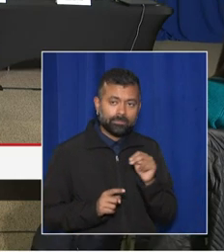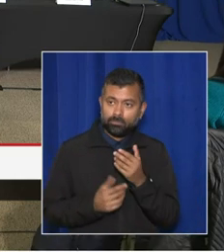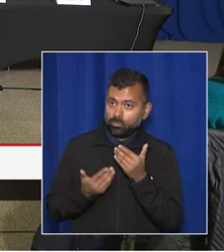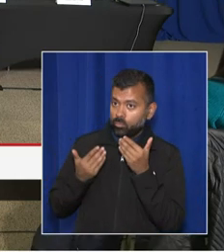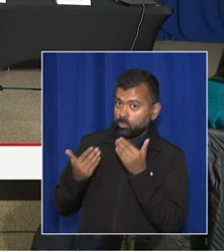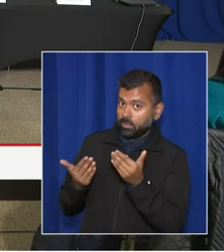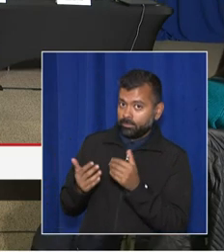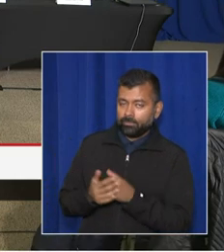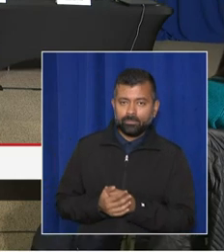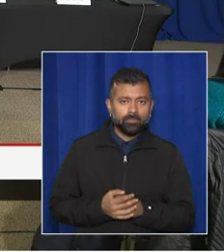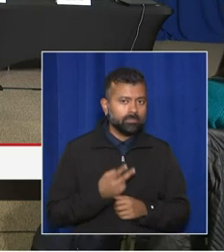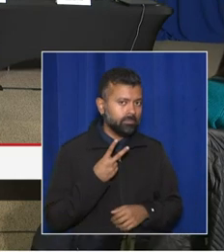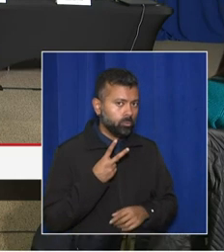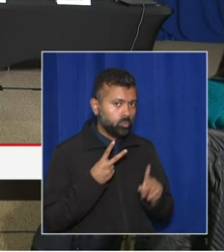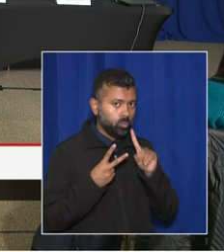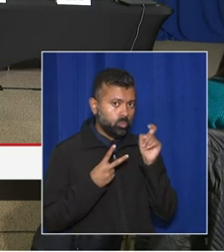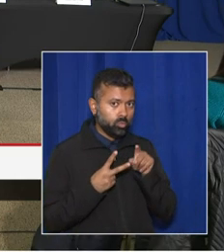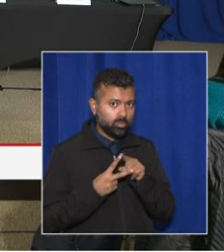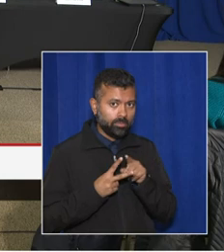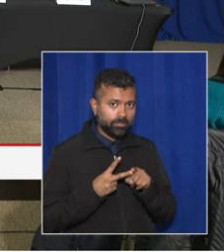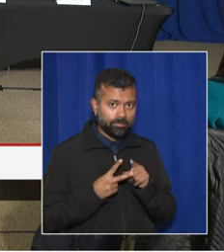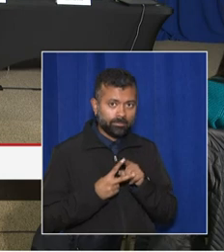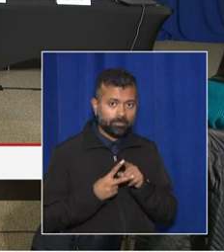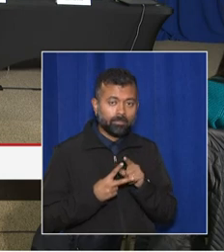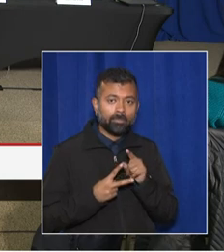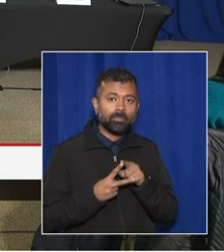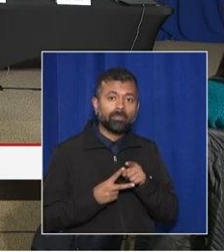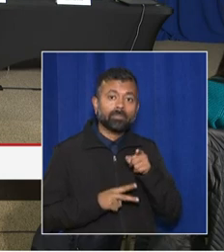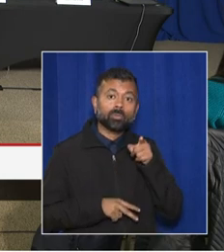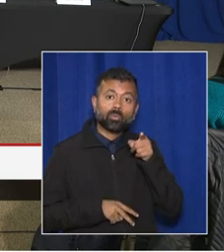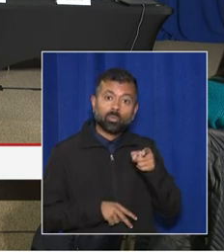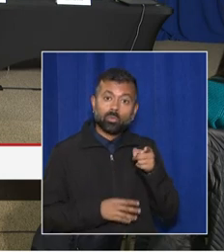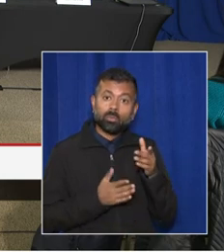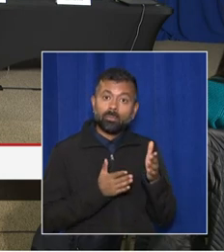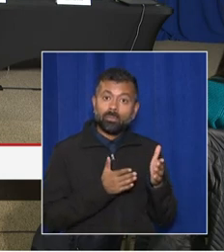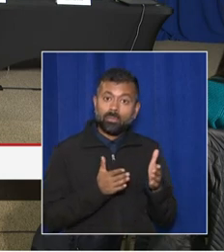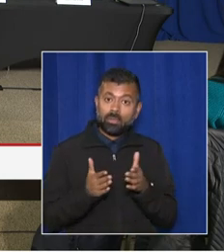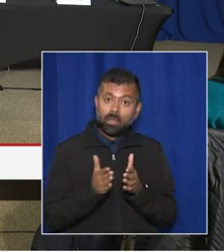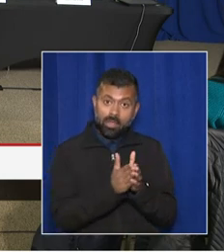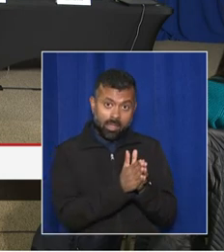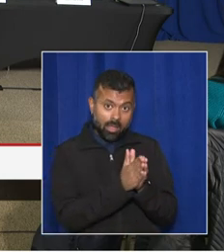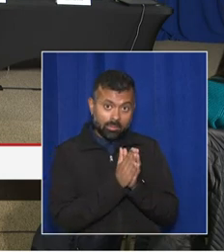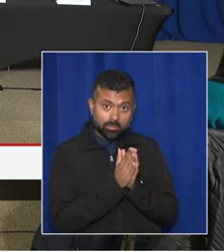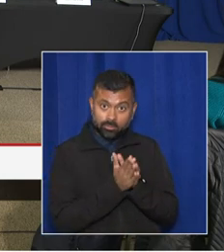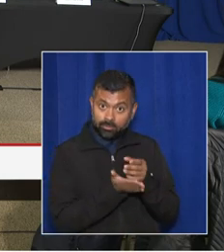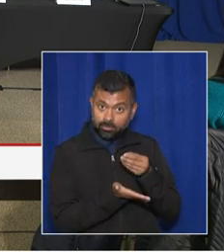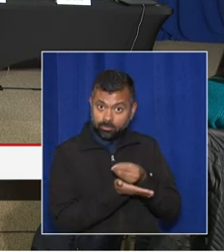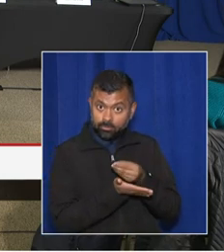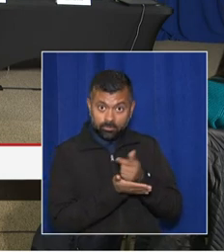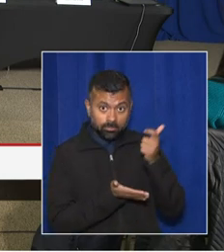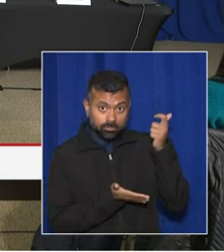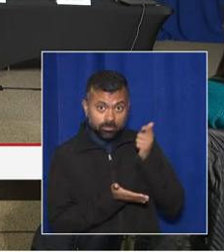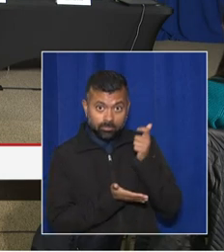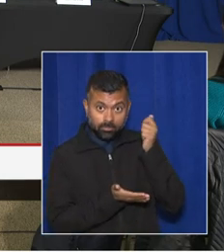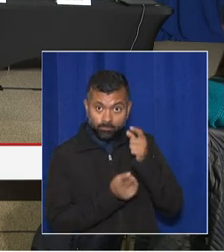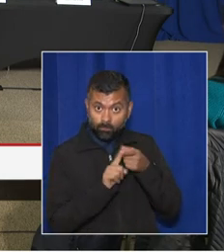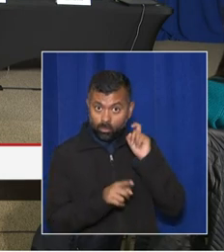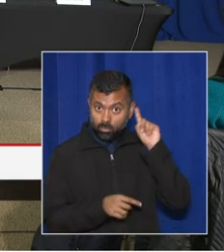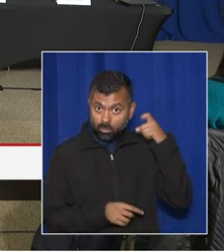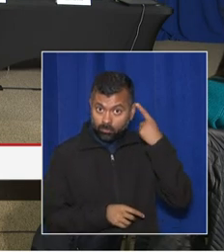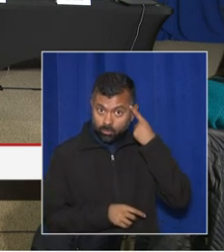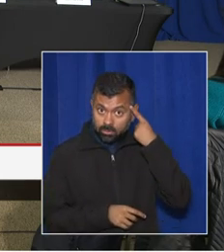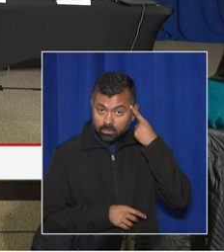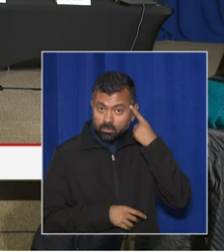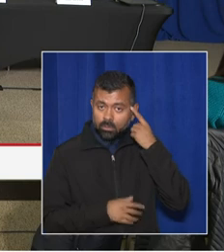first, does your office plan to request any sort of additional financial assistance or resources from the federal government or the